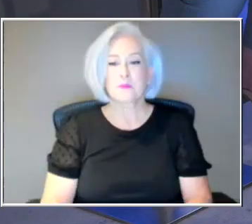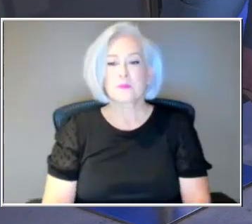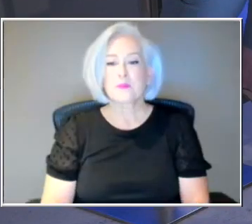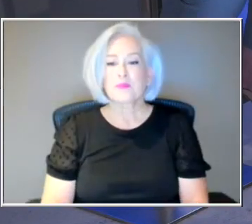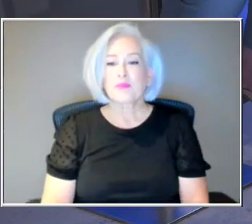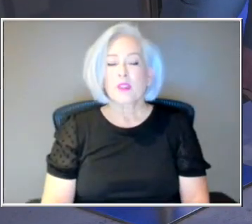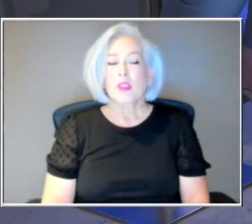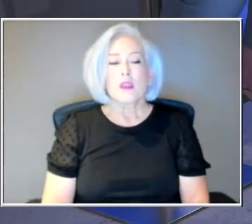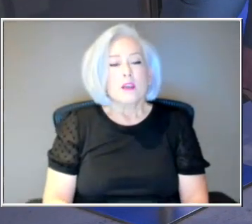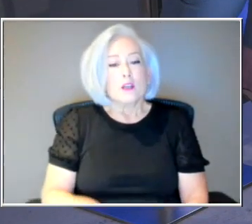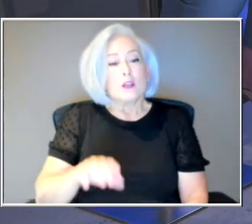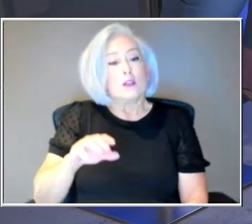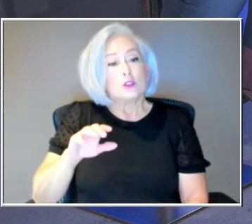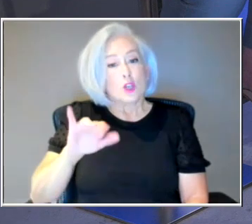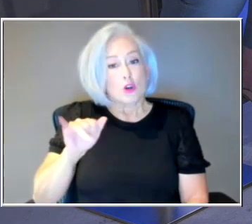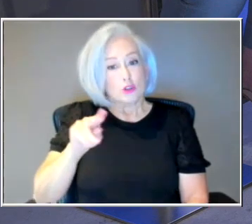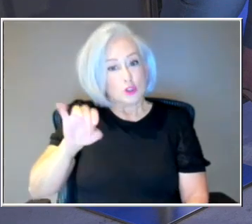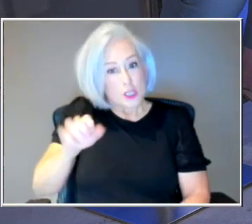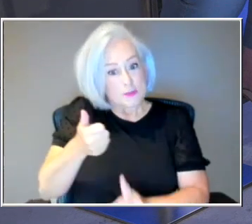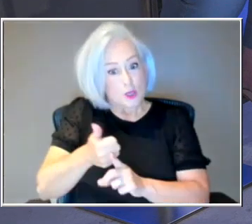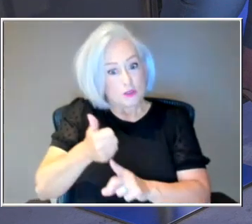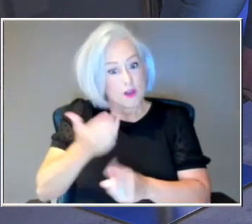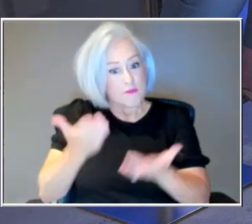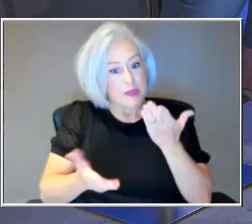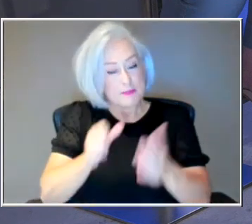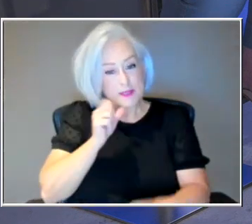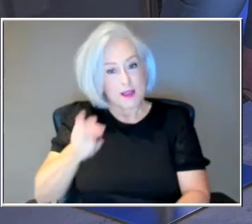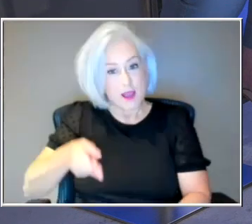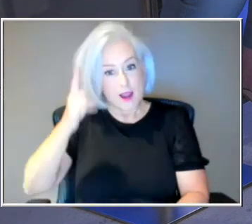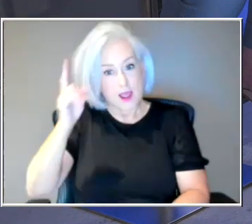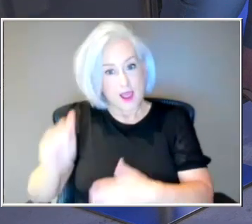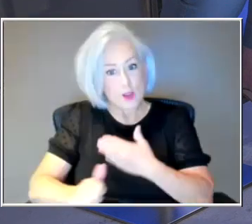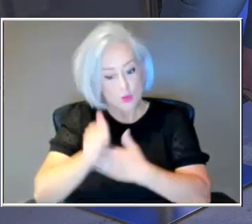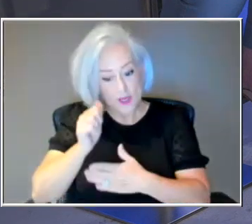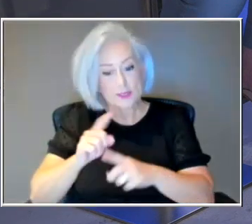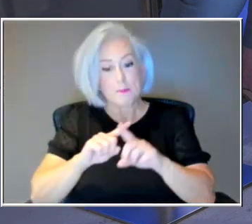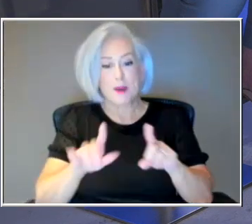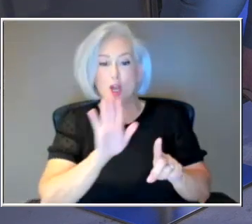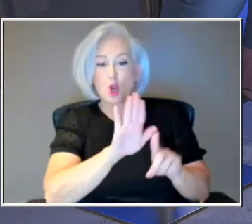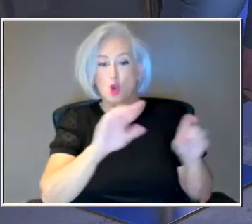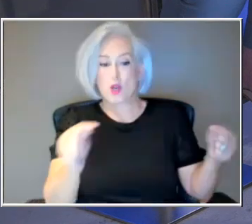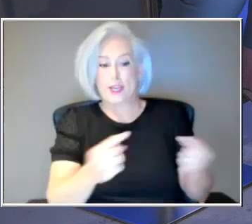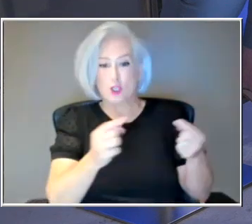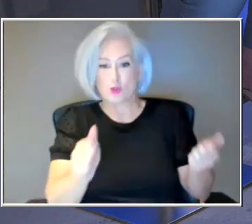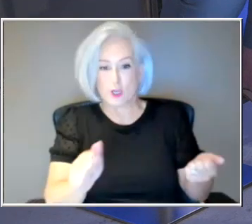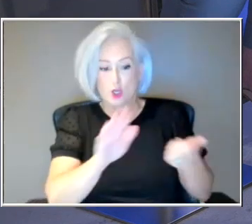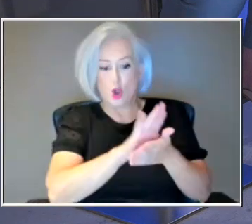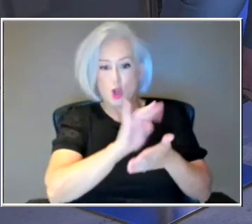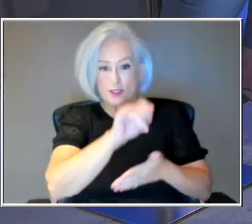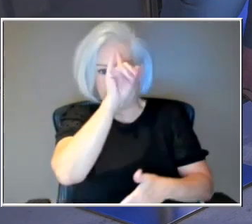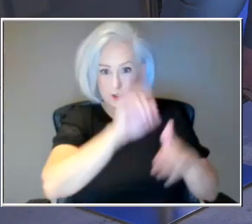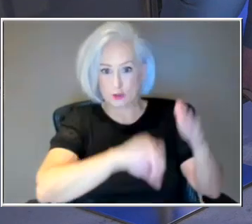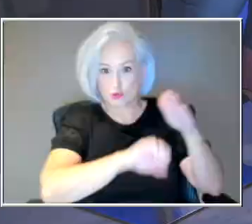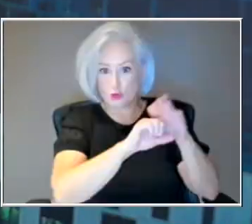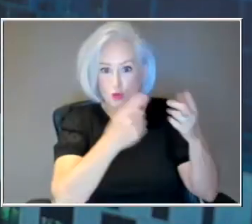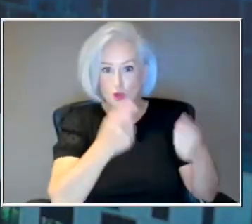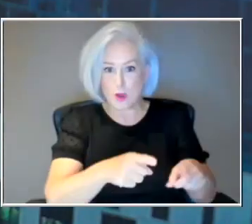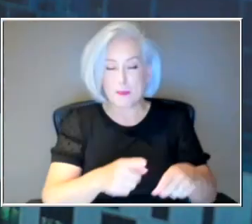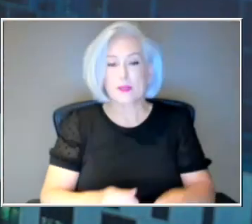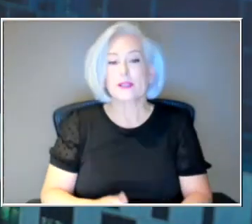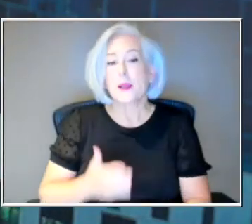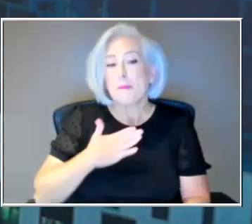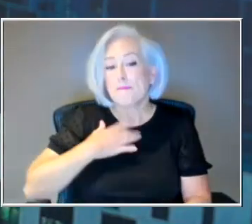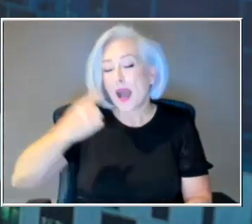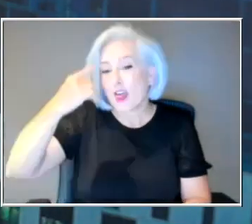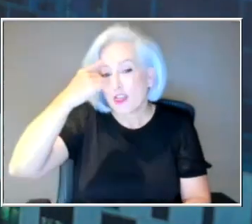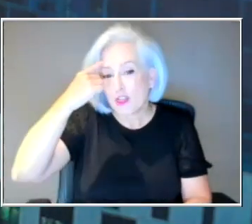been predisposed or at high risk of a stroke, but it was the actual injury that happened that caused these strokes to happen. That would be my concern with, or my thought, being an